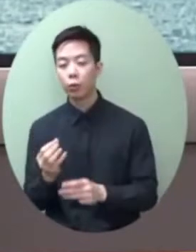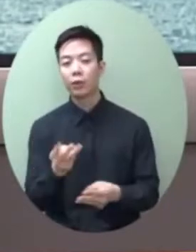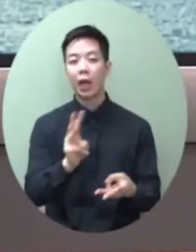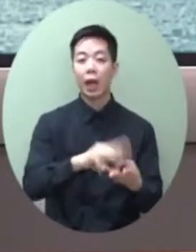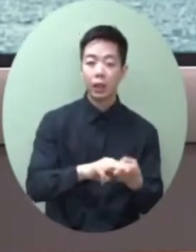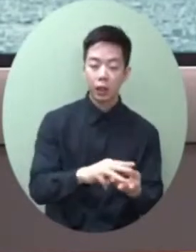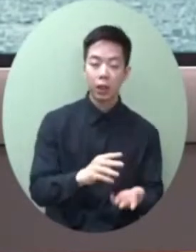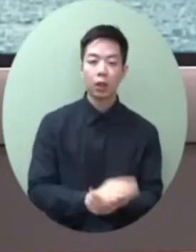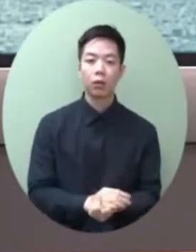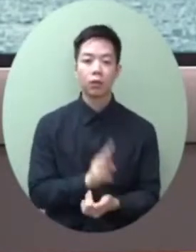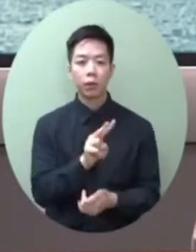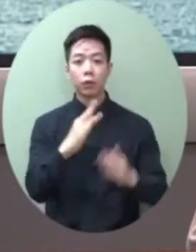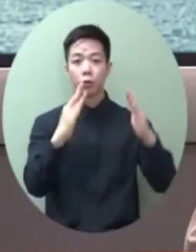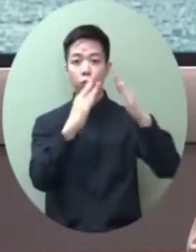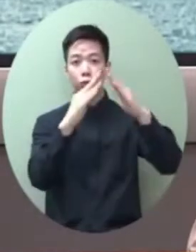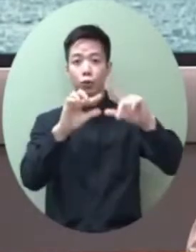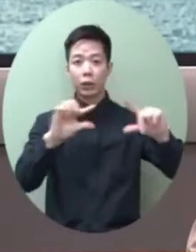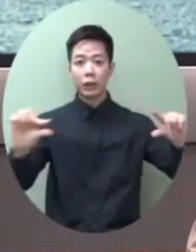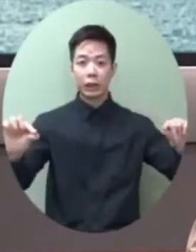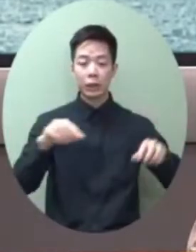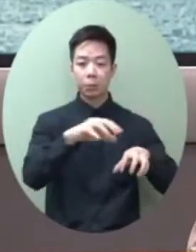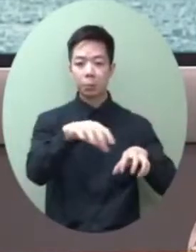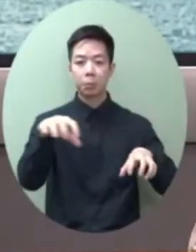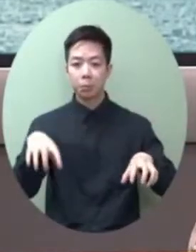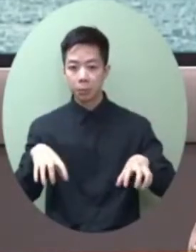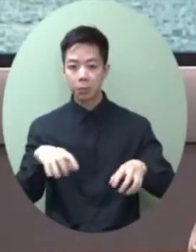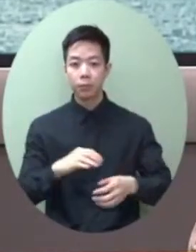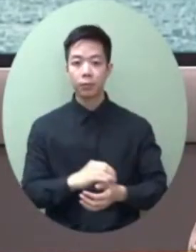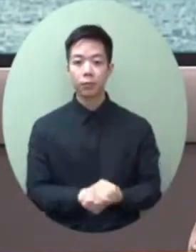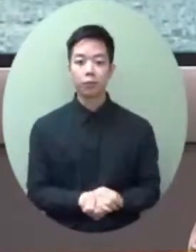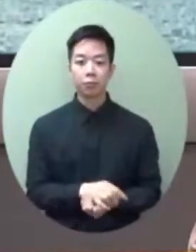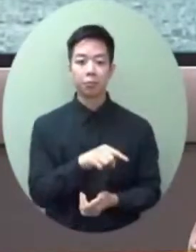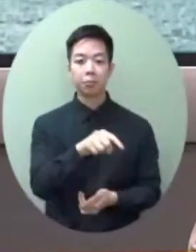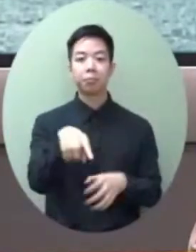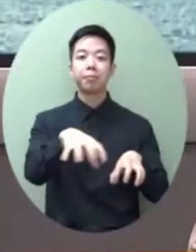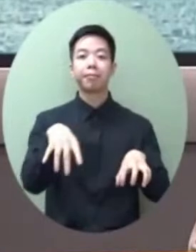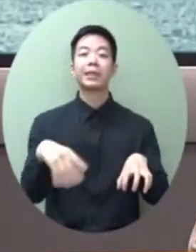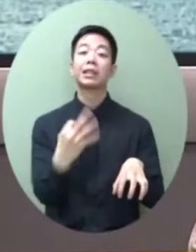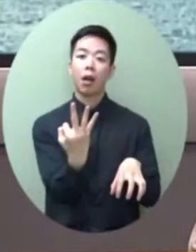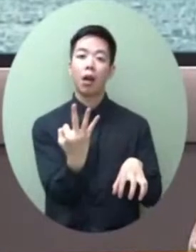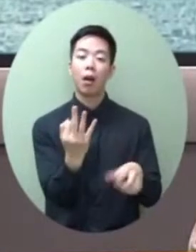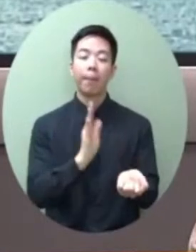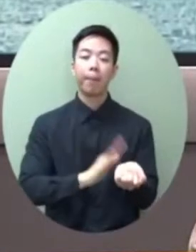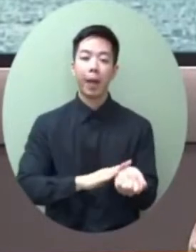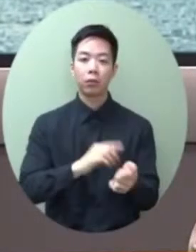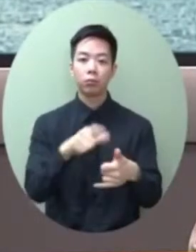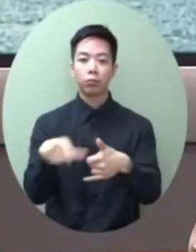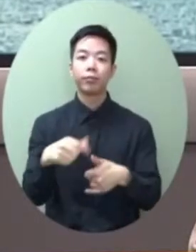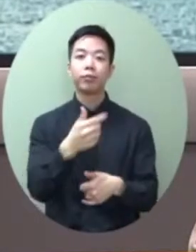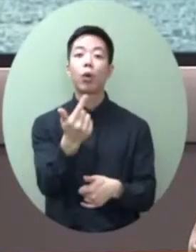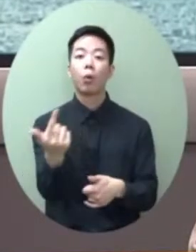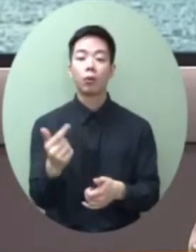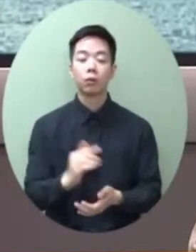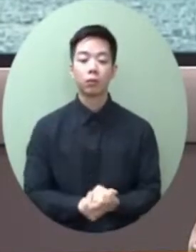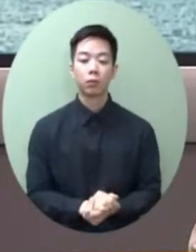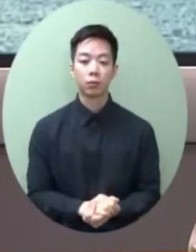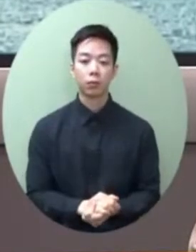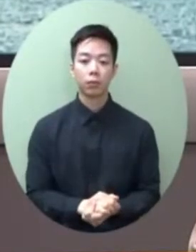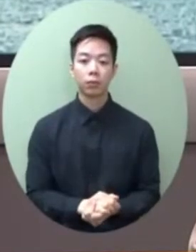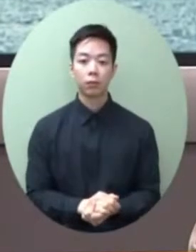districts, according to the addresses provided, most actually cases are found in those districts you